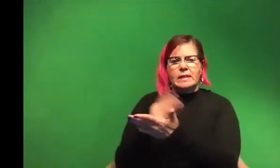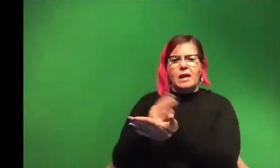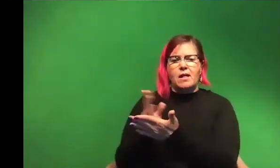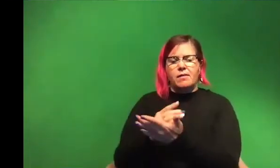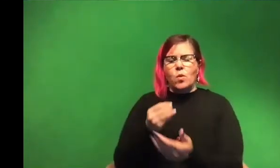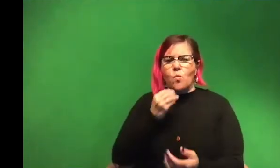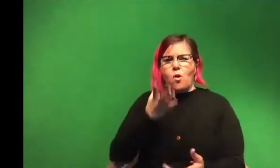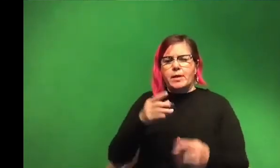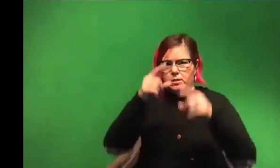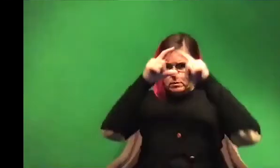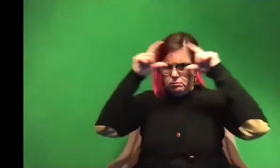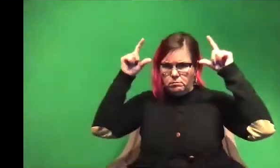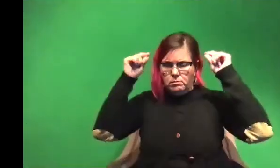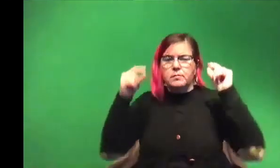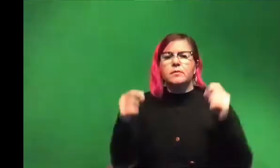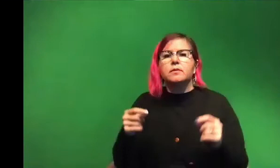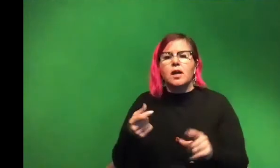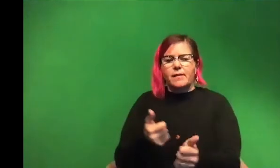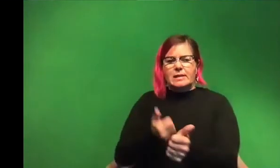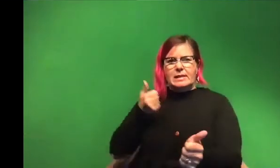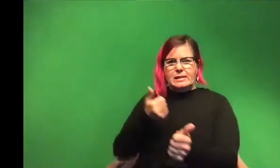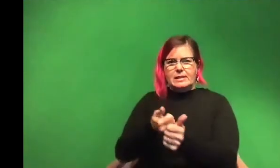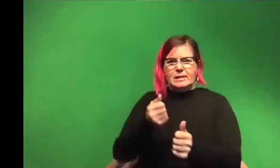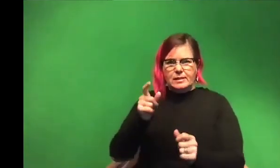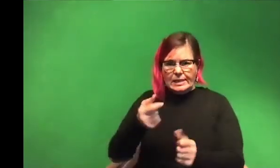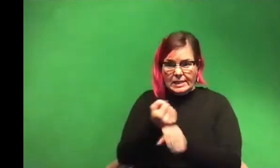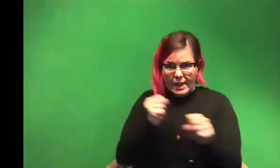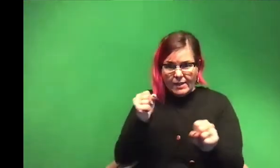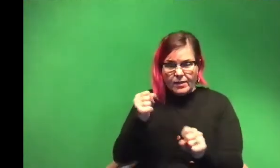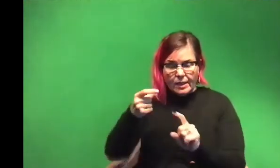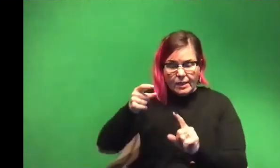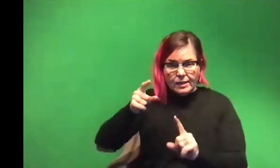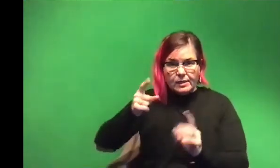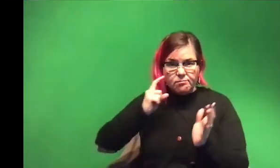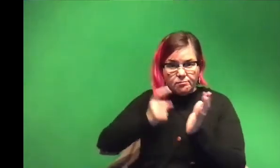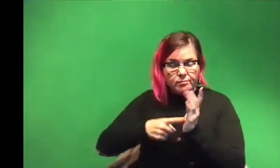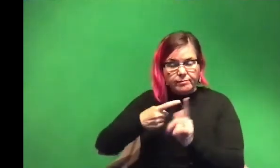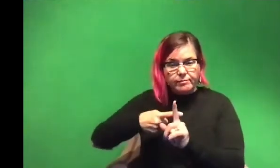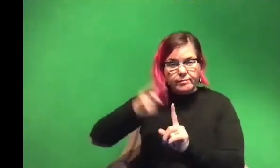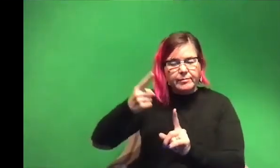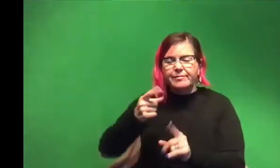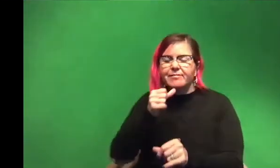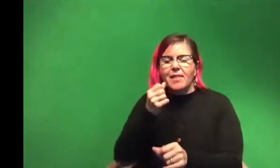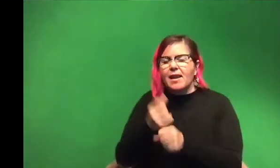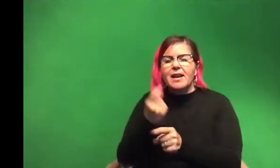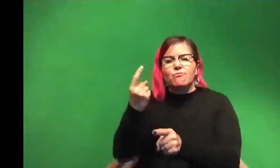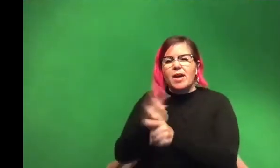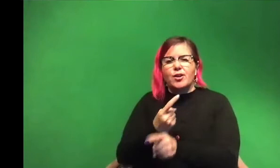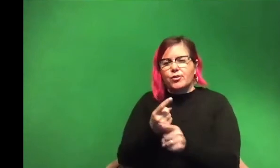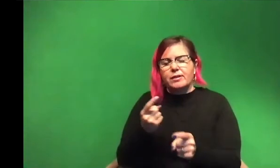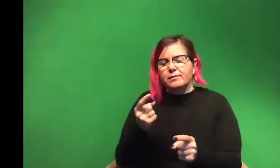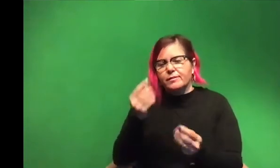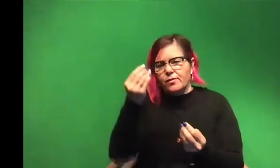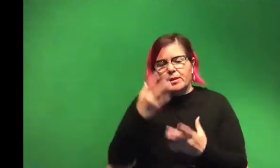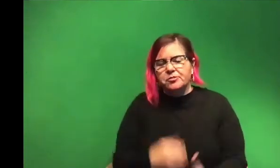the distance that we would need to be in order to do it safely, we would not be able to get a correct enough reading.